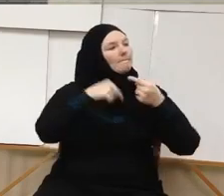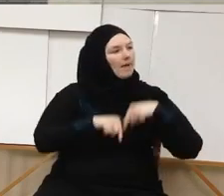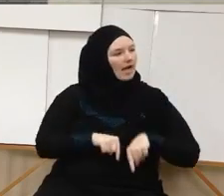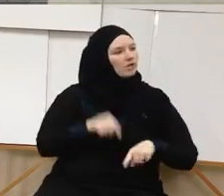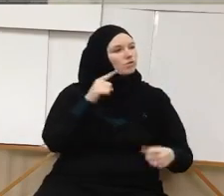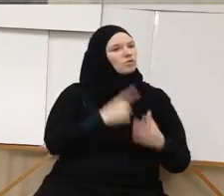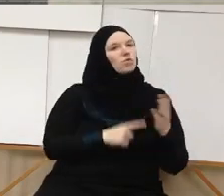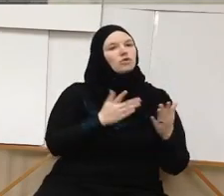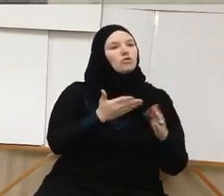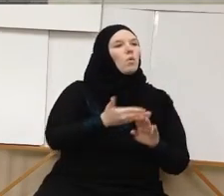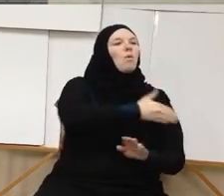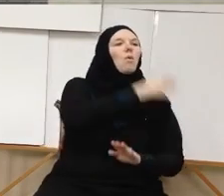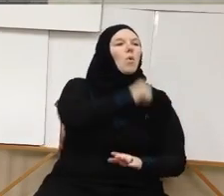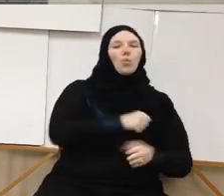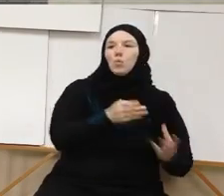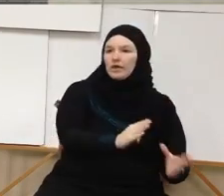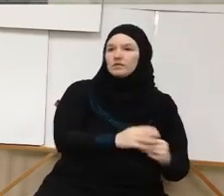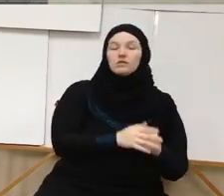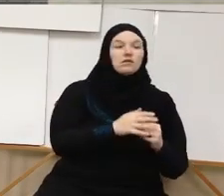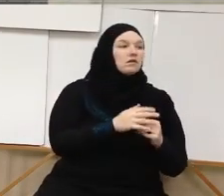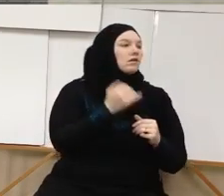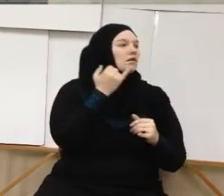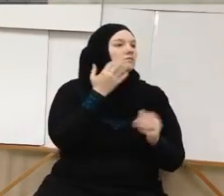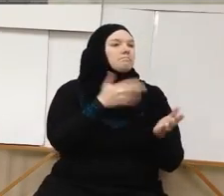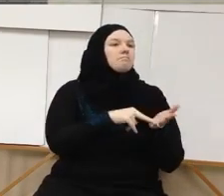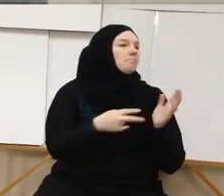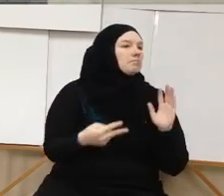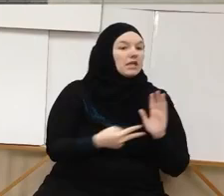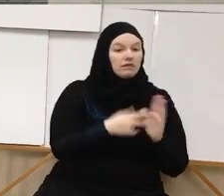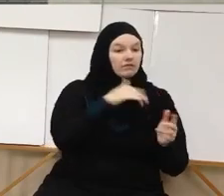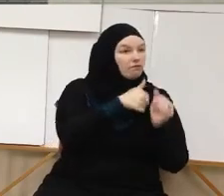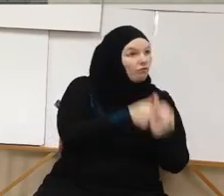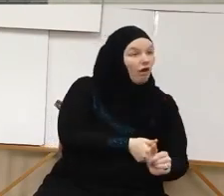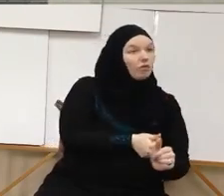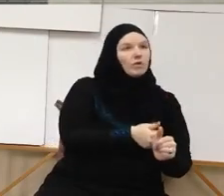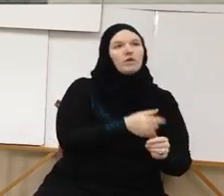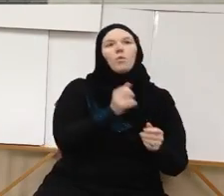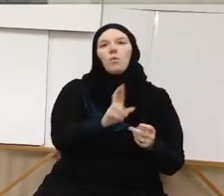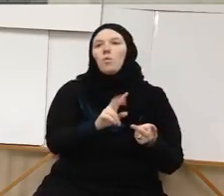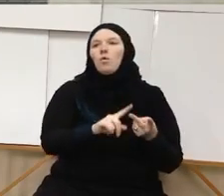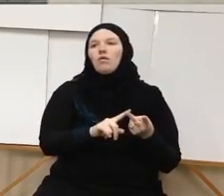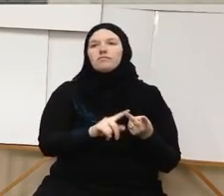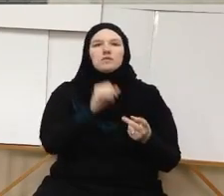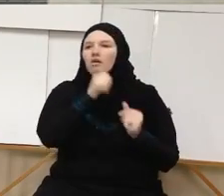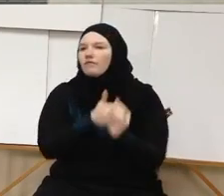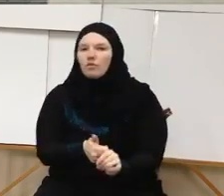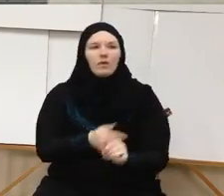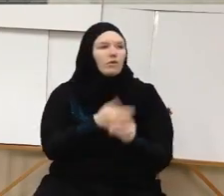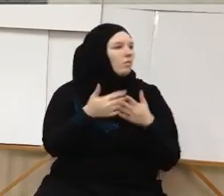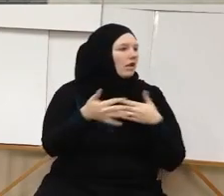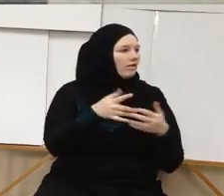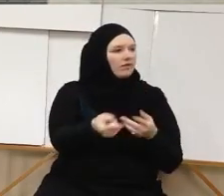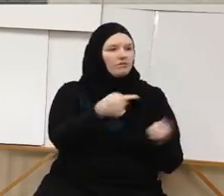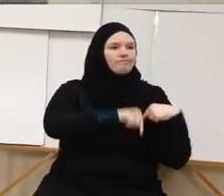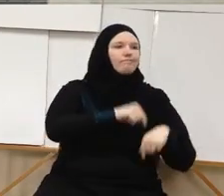to whatever they were doing, whether it is obedience or tawbah or disobedience and reneging on their commitment with